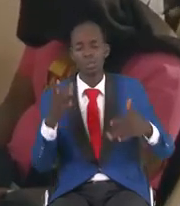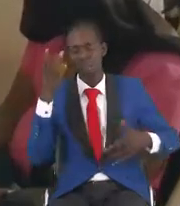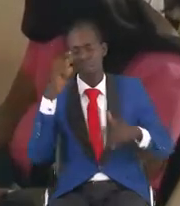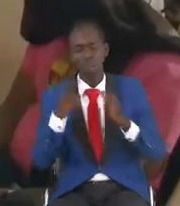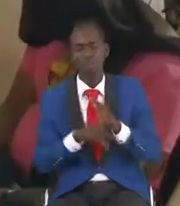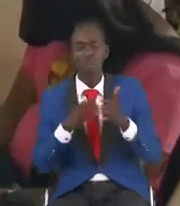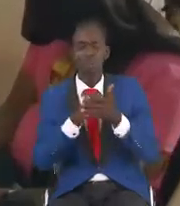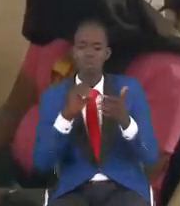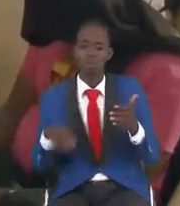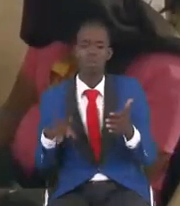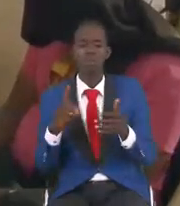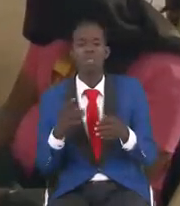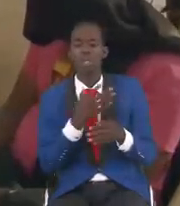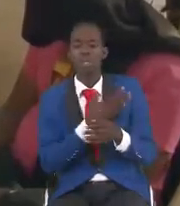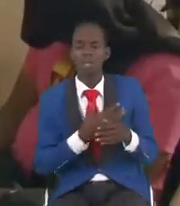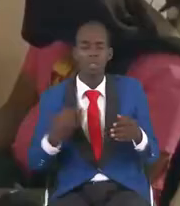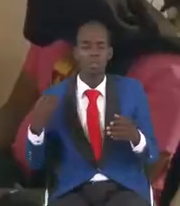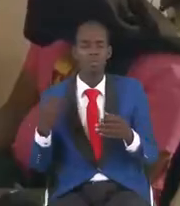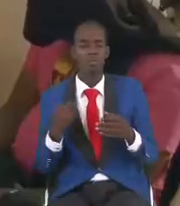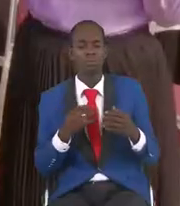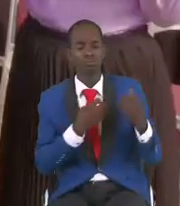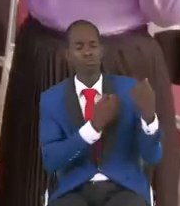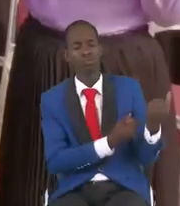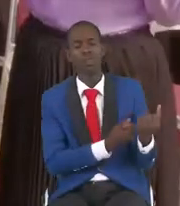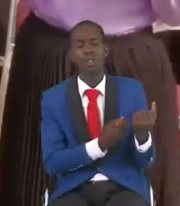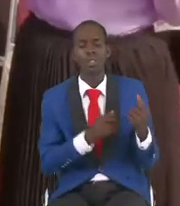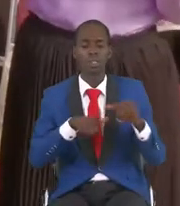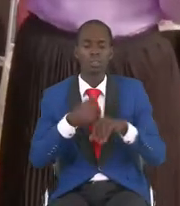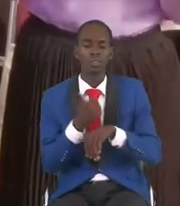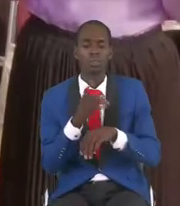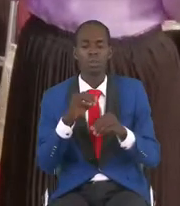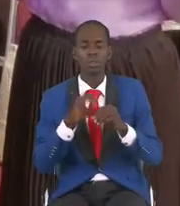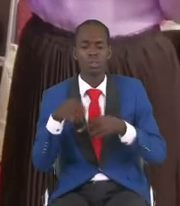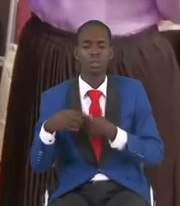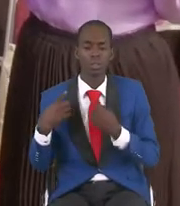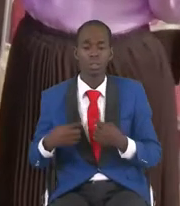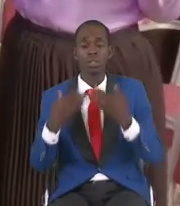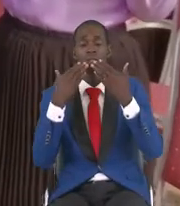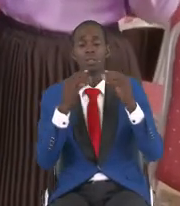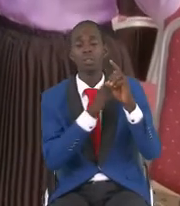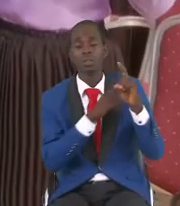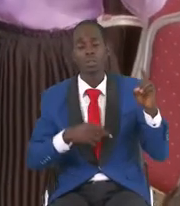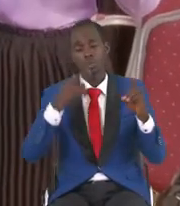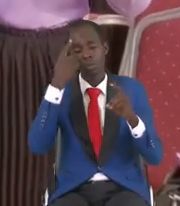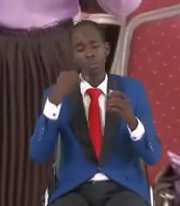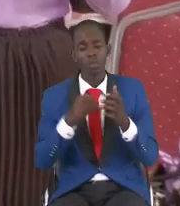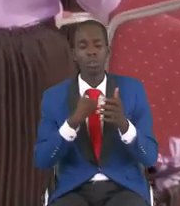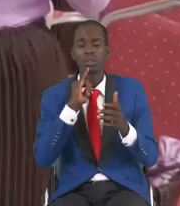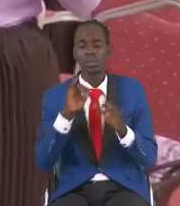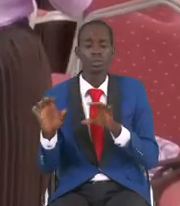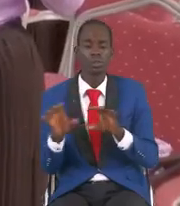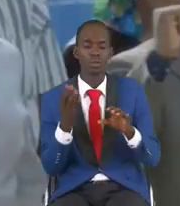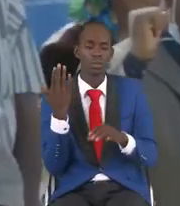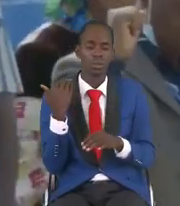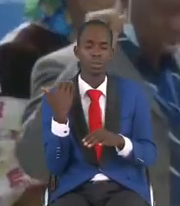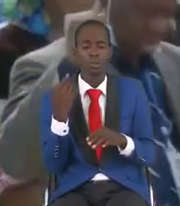removed. Amen. And courage established in your life. Amen. Thank you, Lord, because we know it is done. For